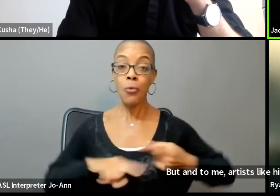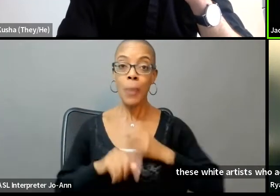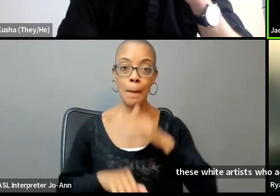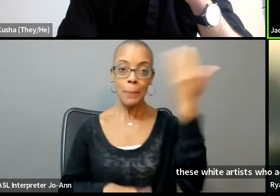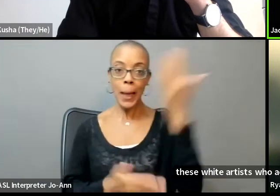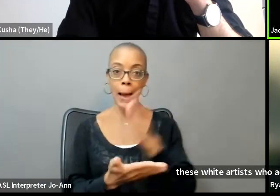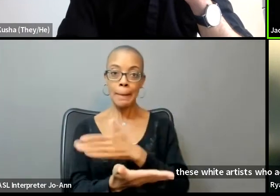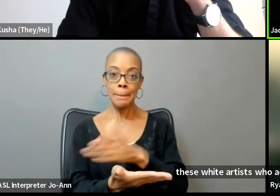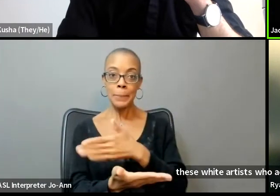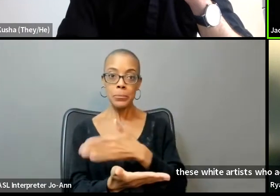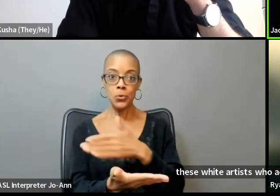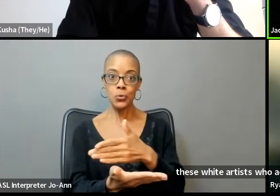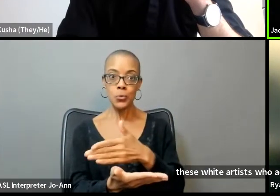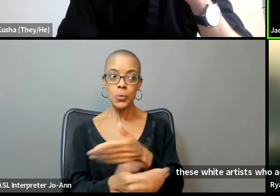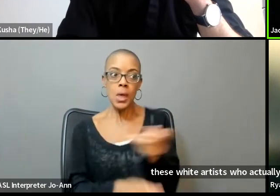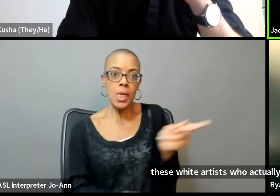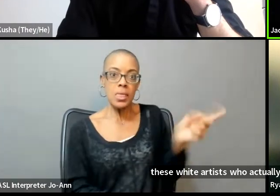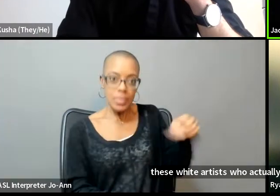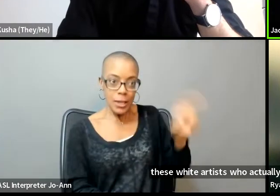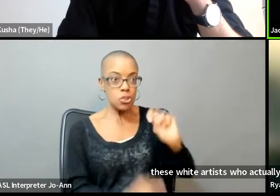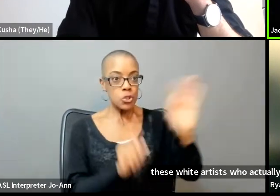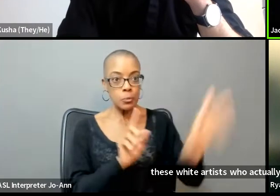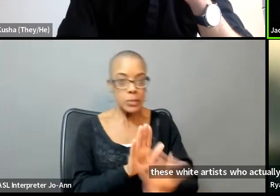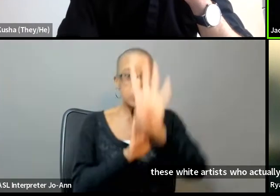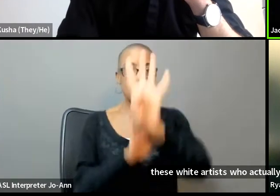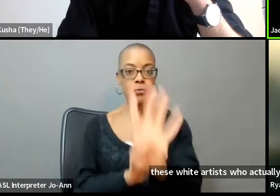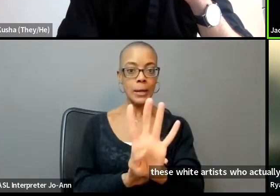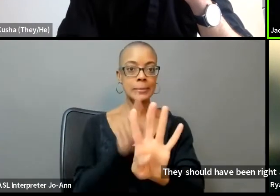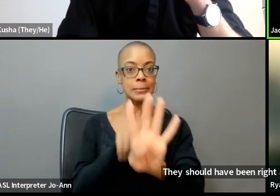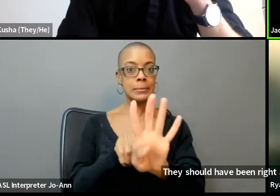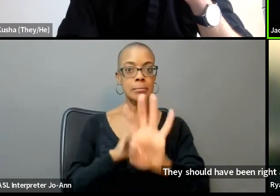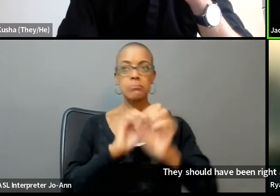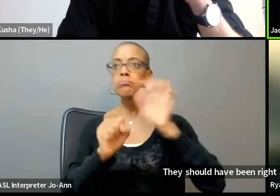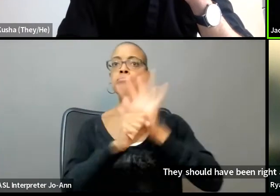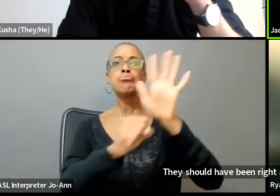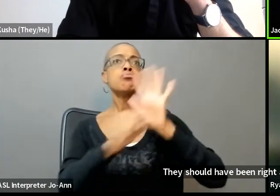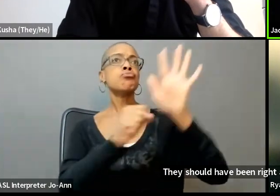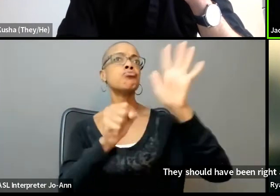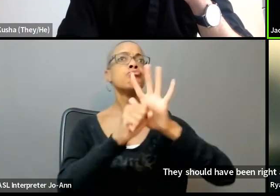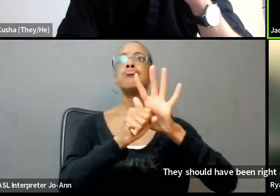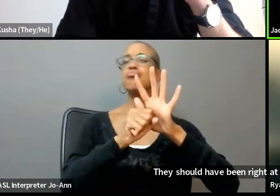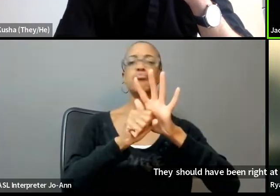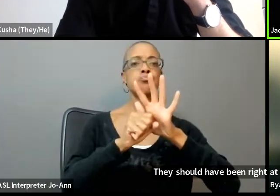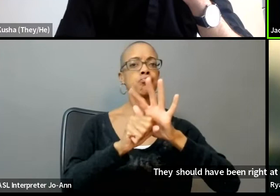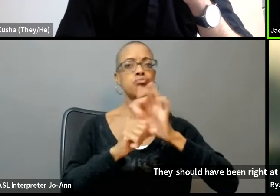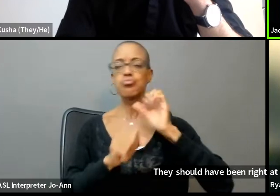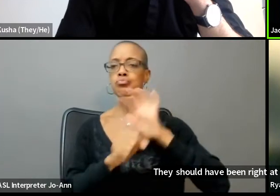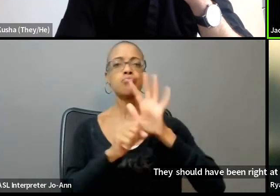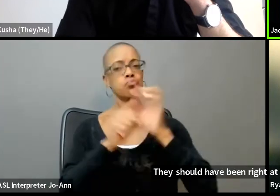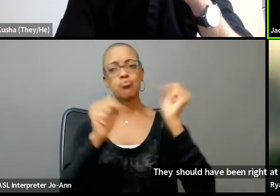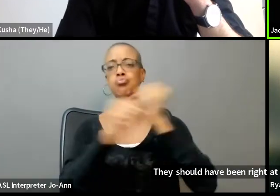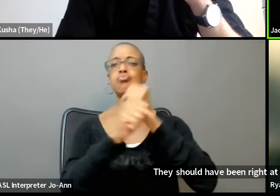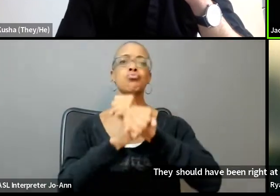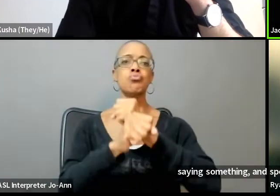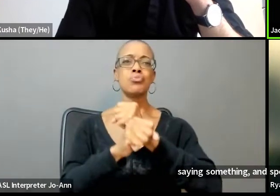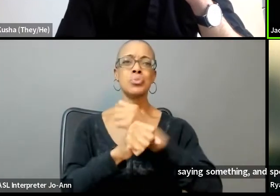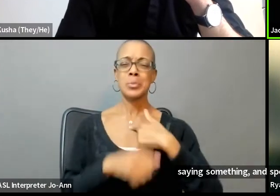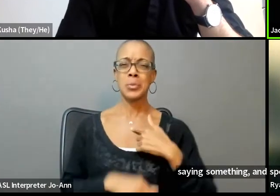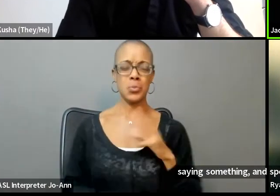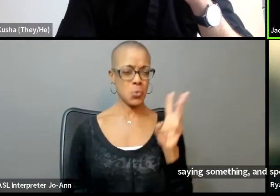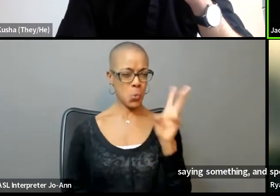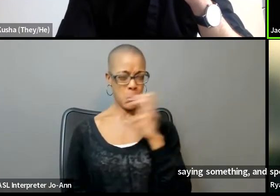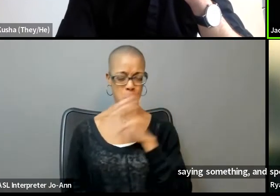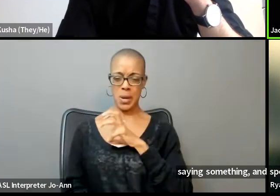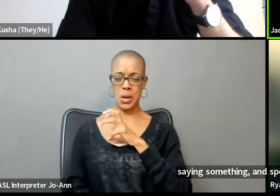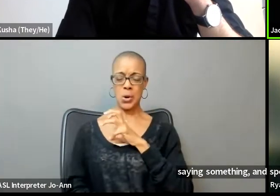should have been right at the front, and saying something and speaking up. It was weird looking at old pictures